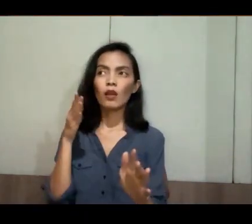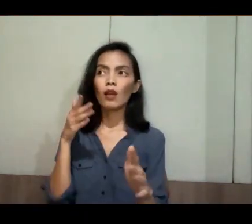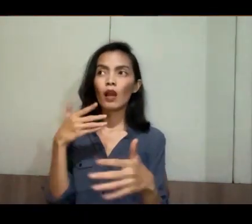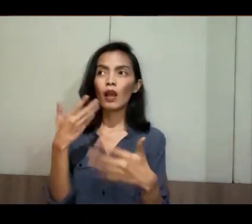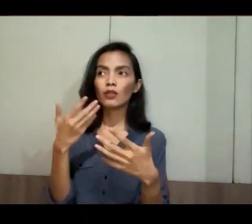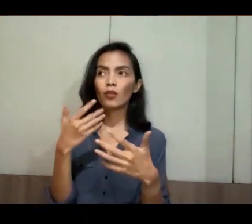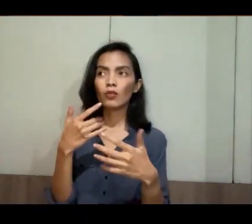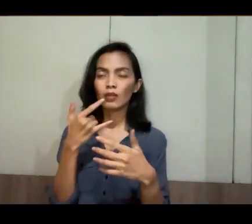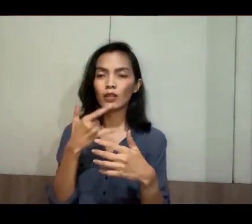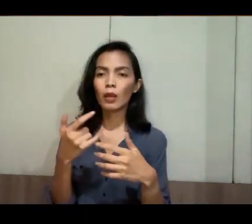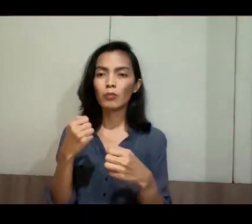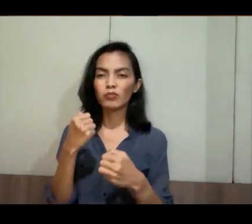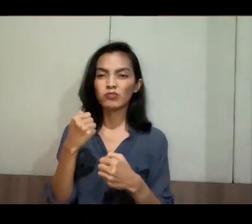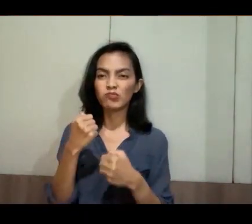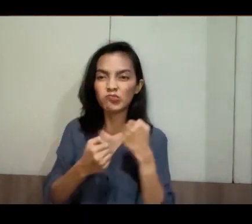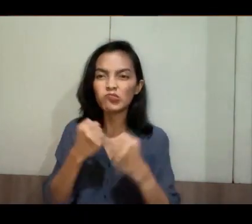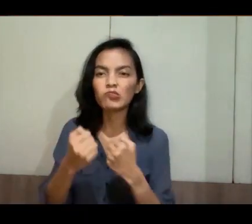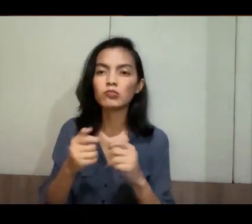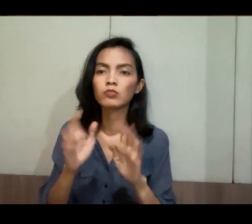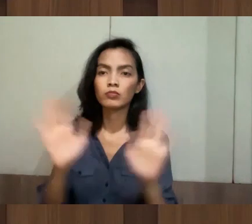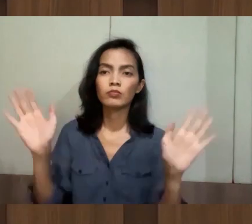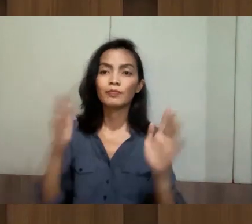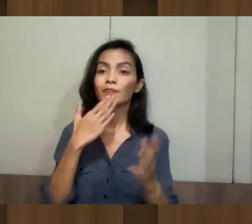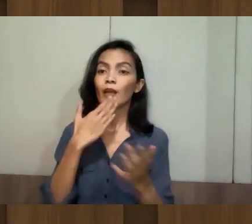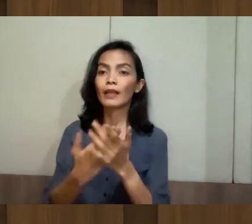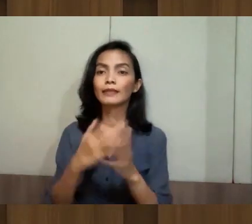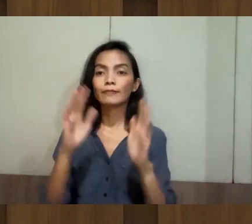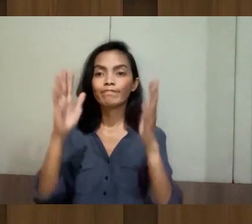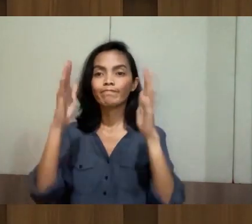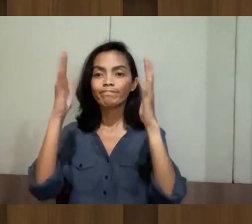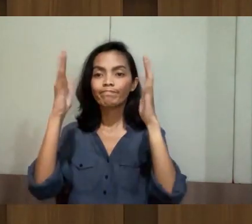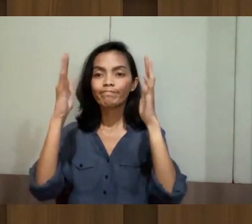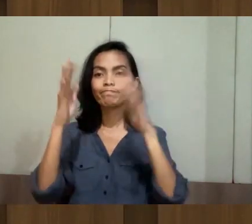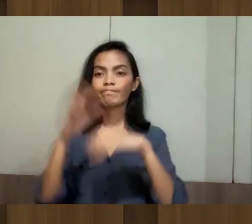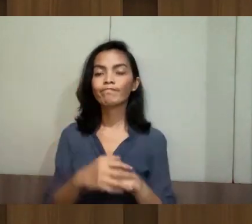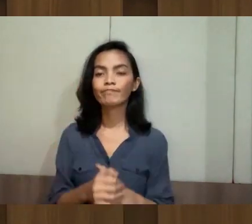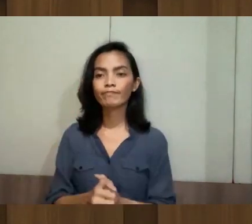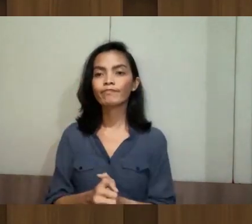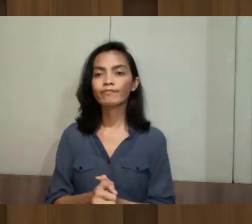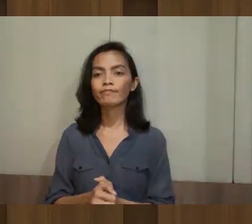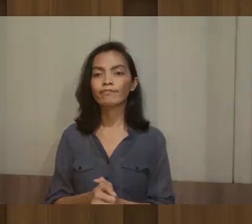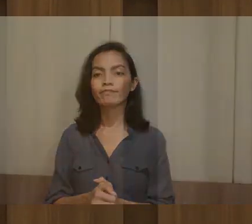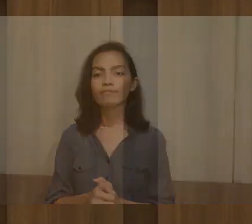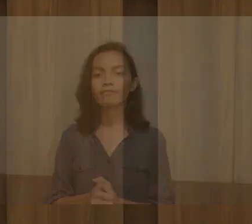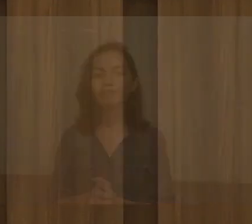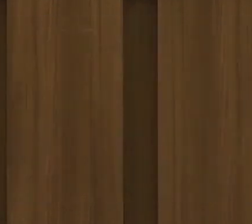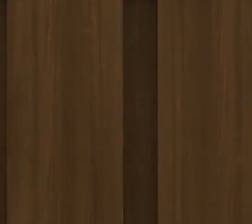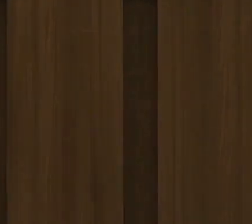or you just power through. Thank you.